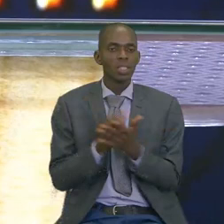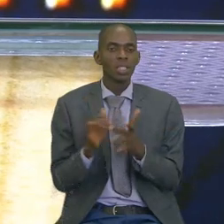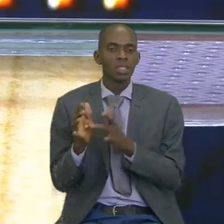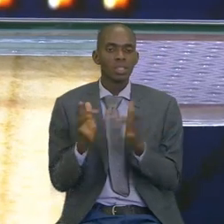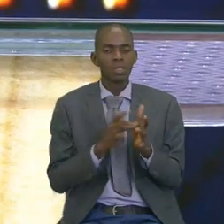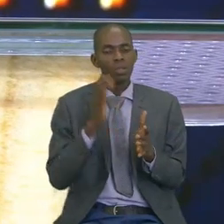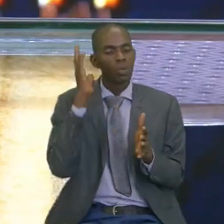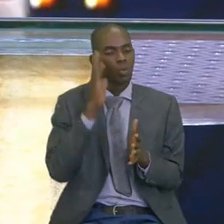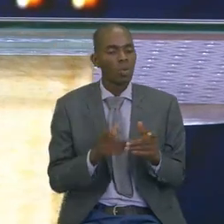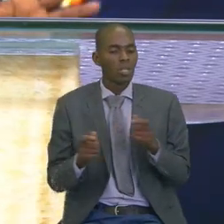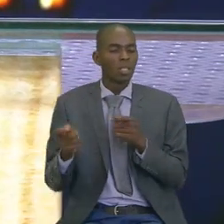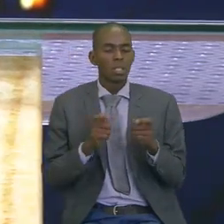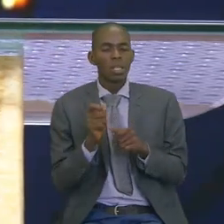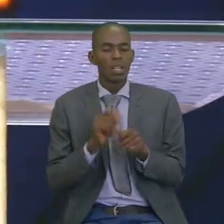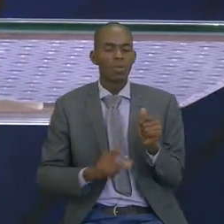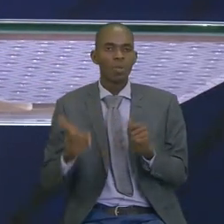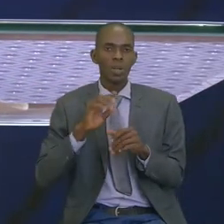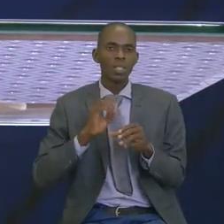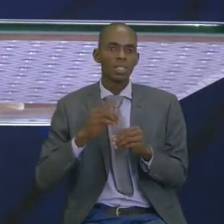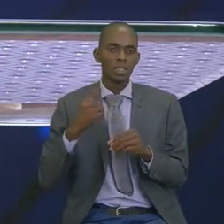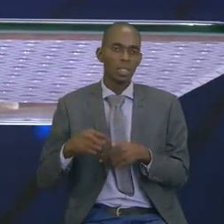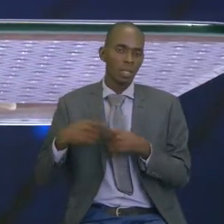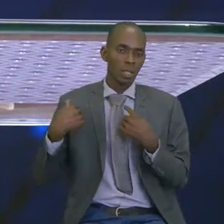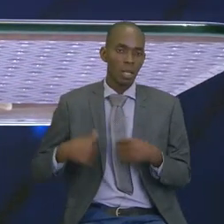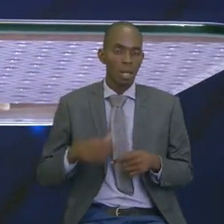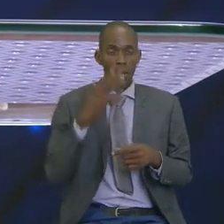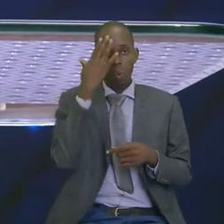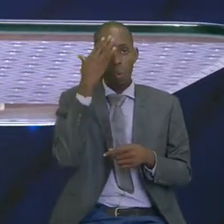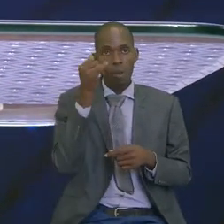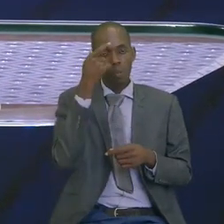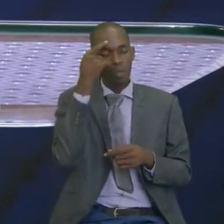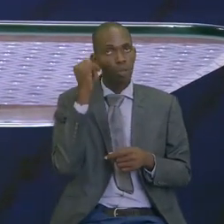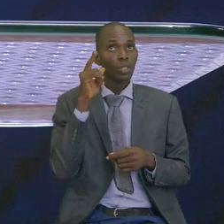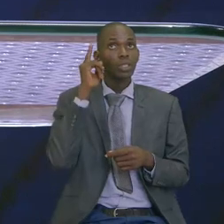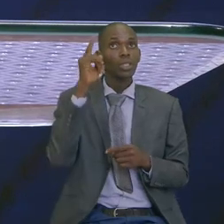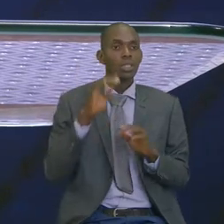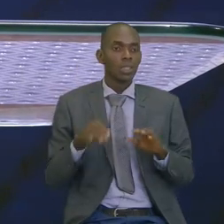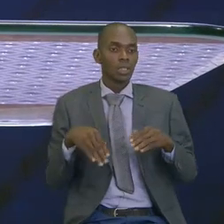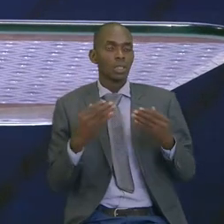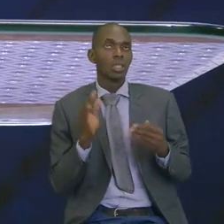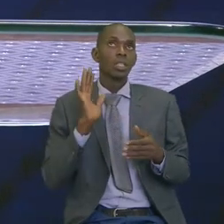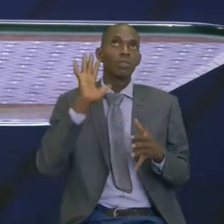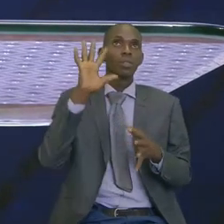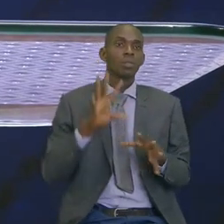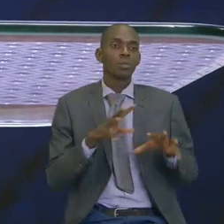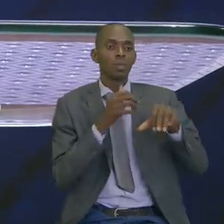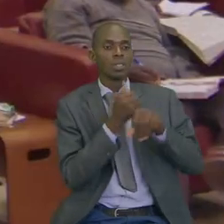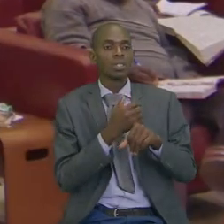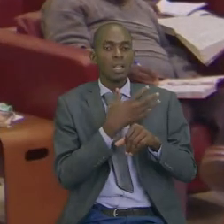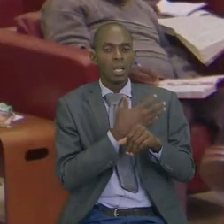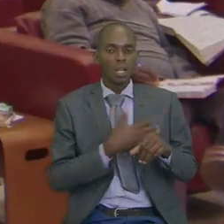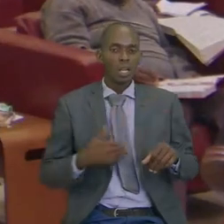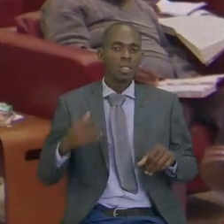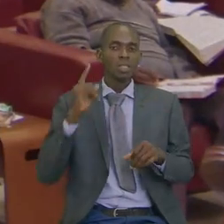all over the earth wherever there is sun, because it became a mountain and it filled all